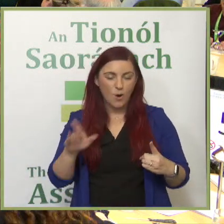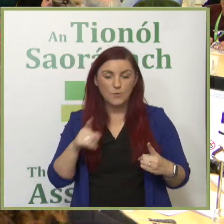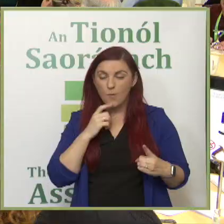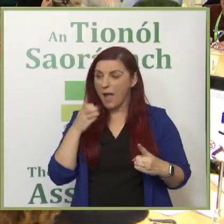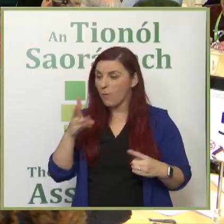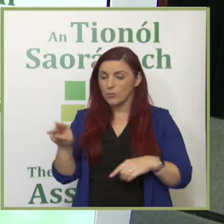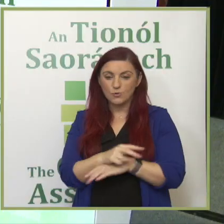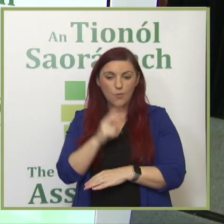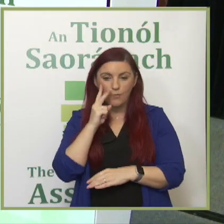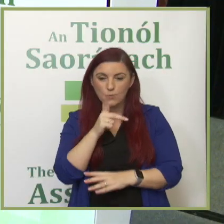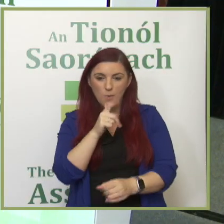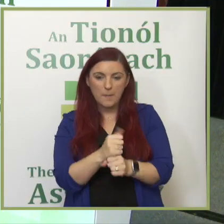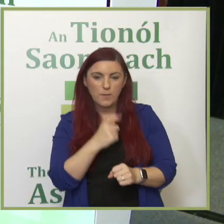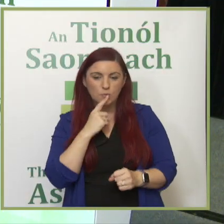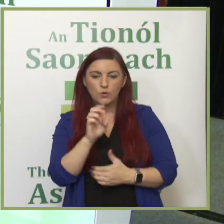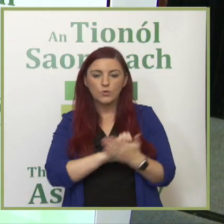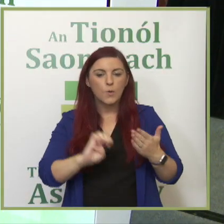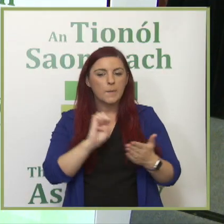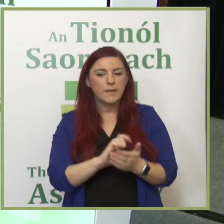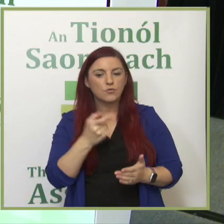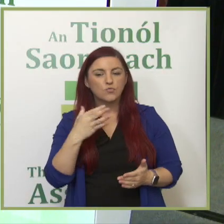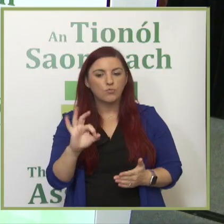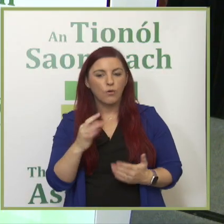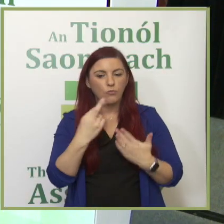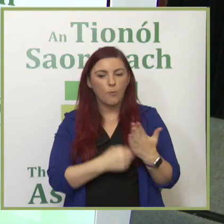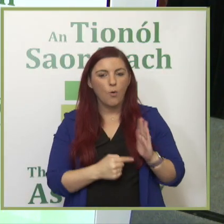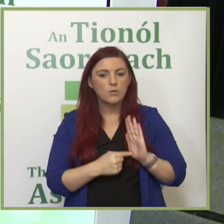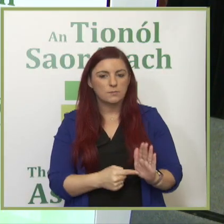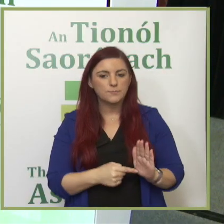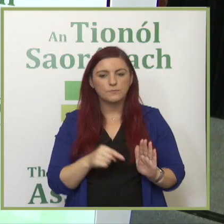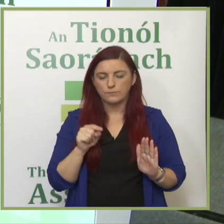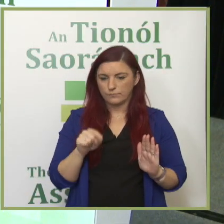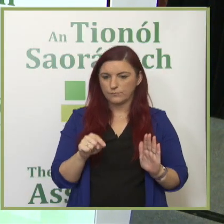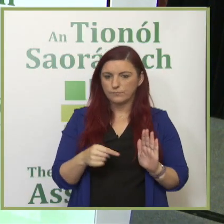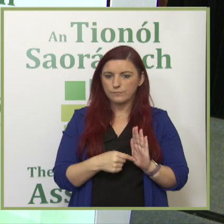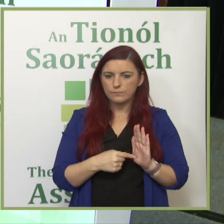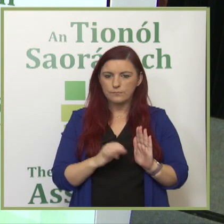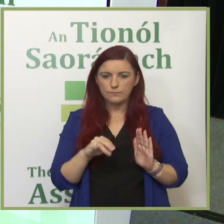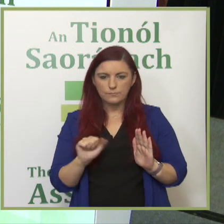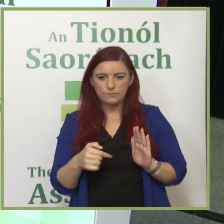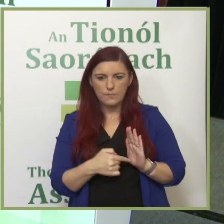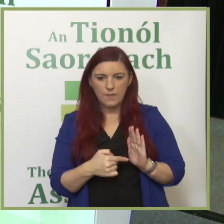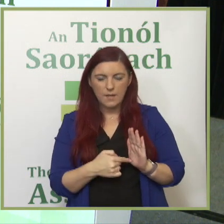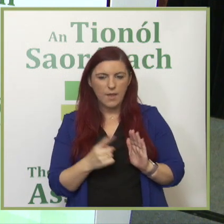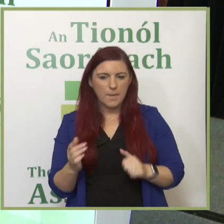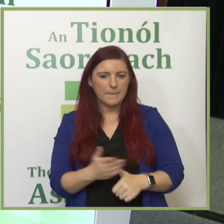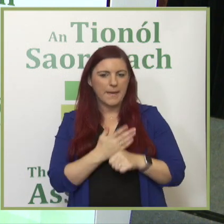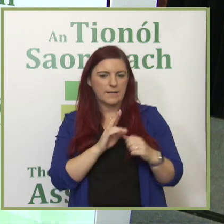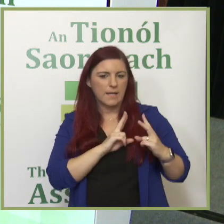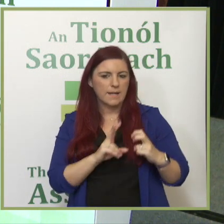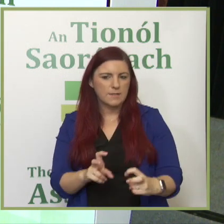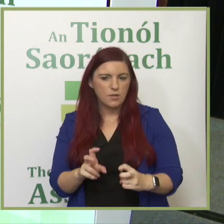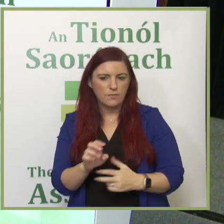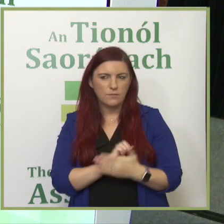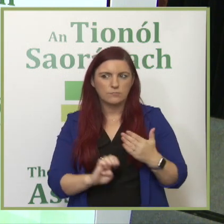you an overview of the European Drug Report. This is the EMCDDA's main analysis of Europe's resilient